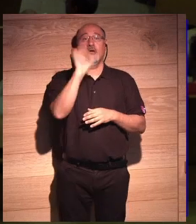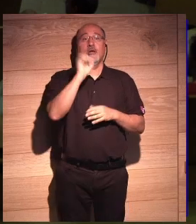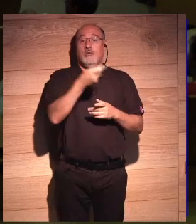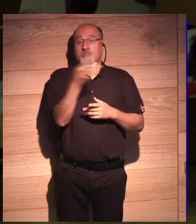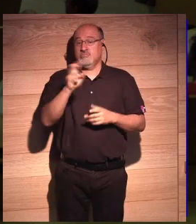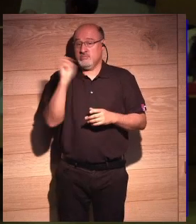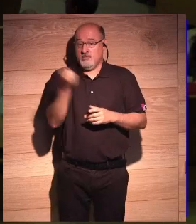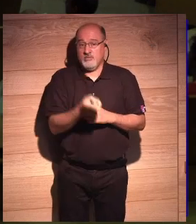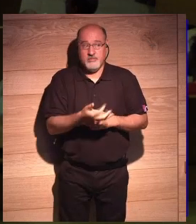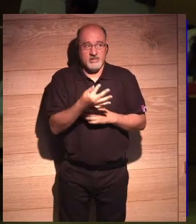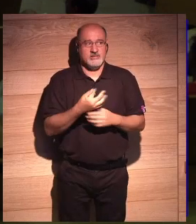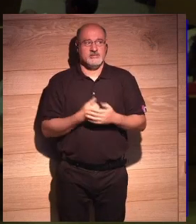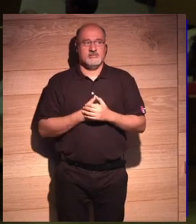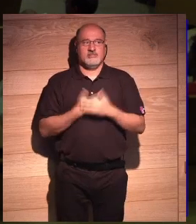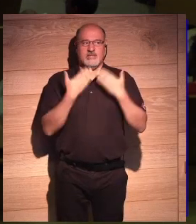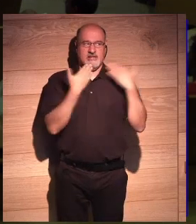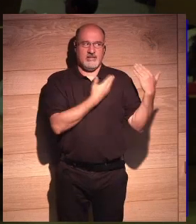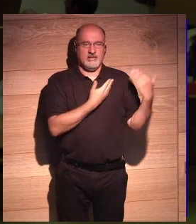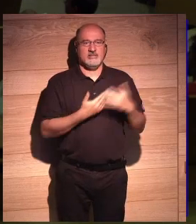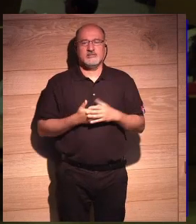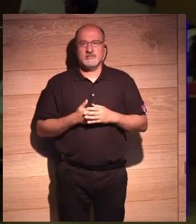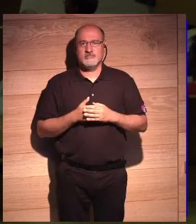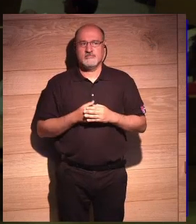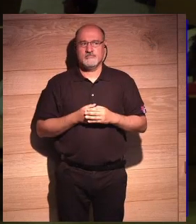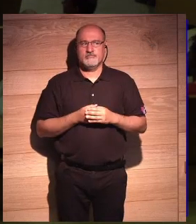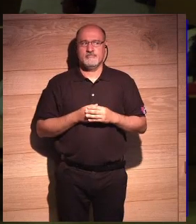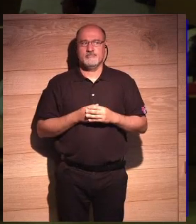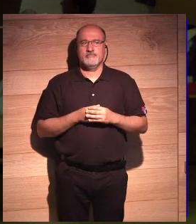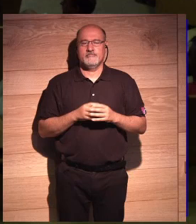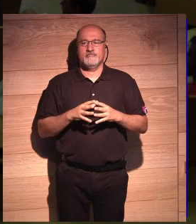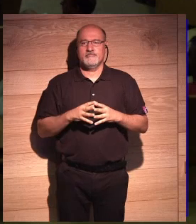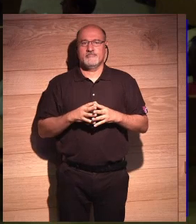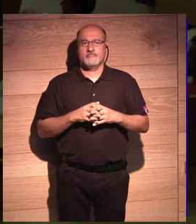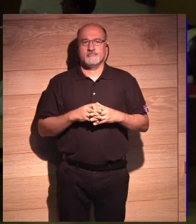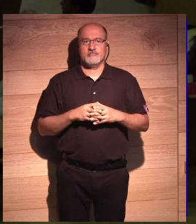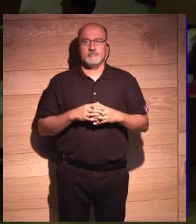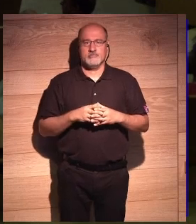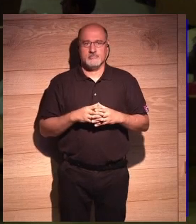but whatever. Thank you. Thank you very much for the question. No problem.